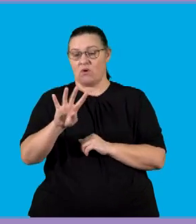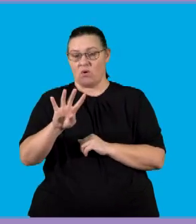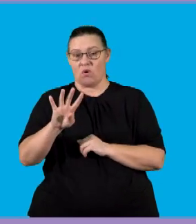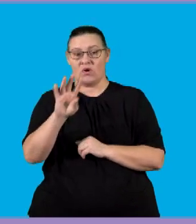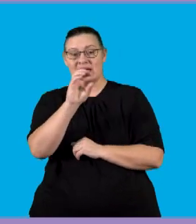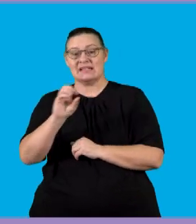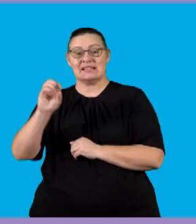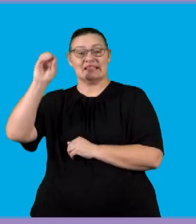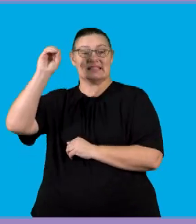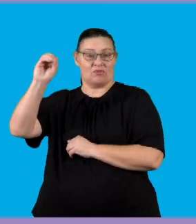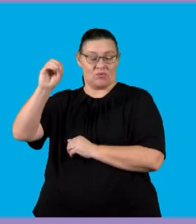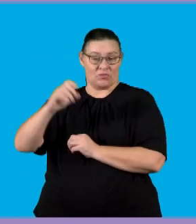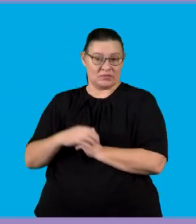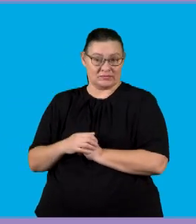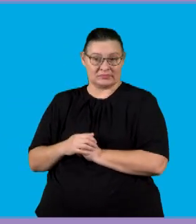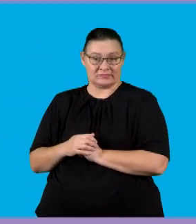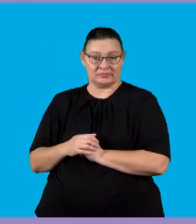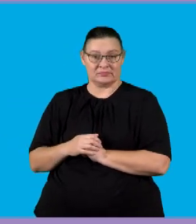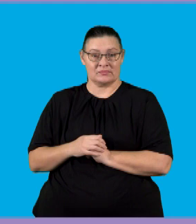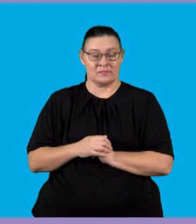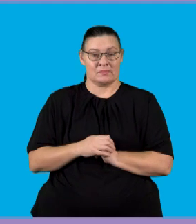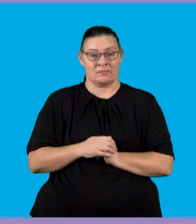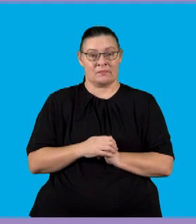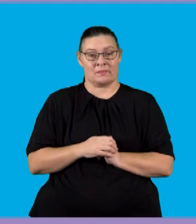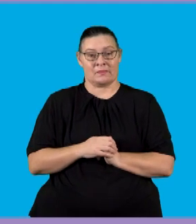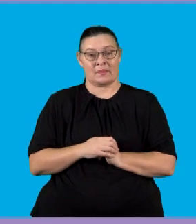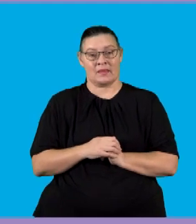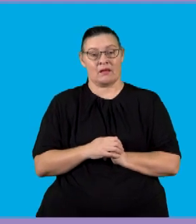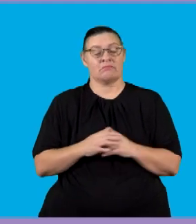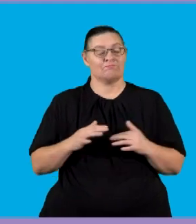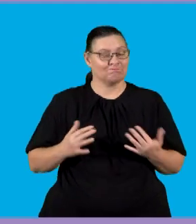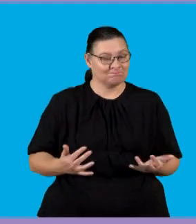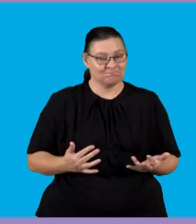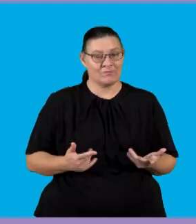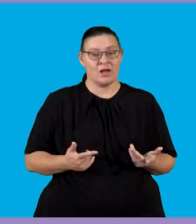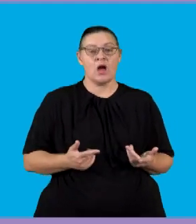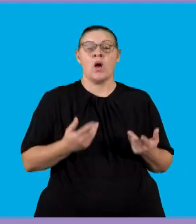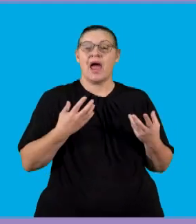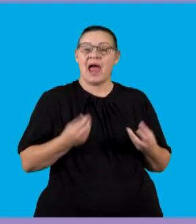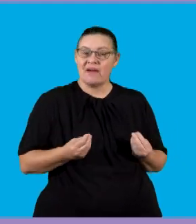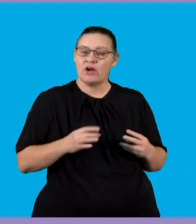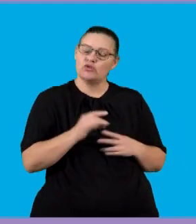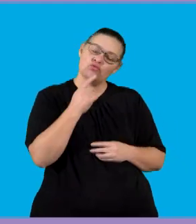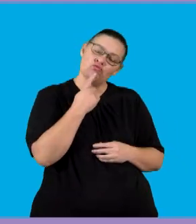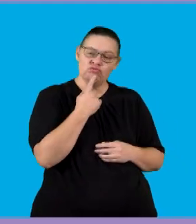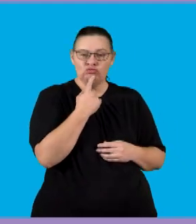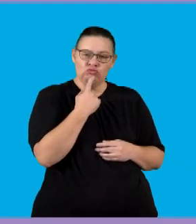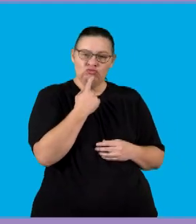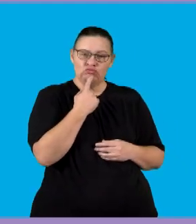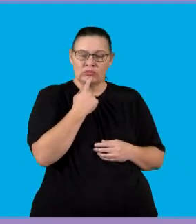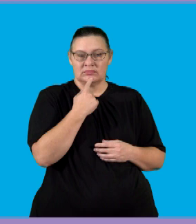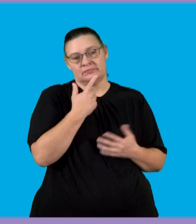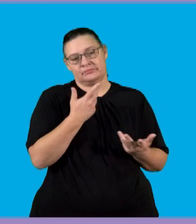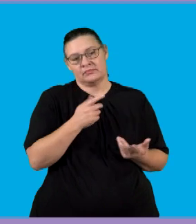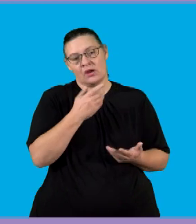-54, and that is raised to the exponent 0. Of course, you would have a choice of,